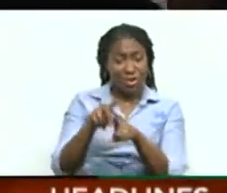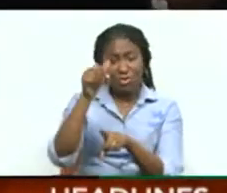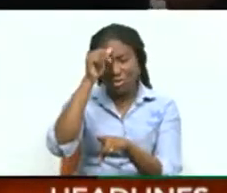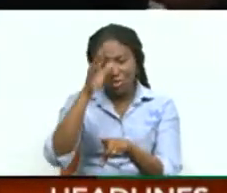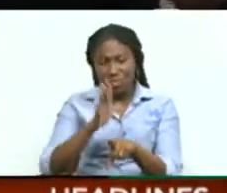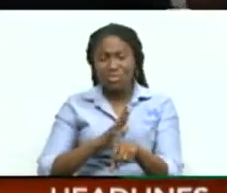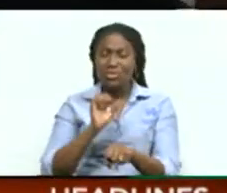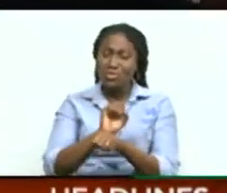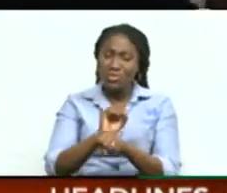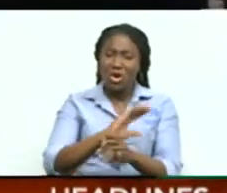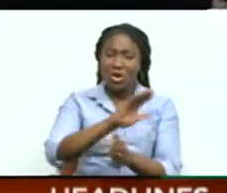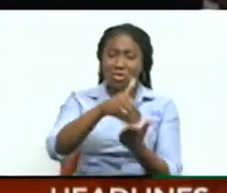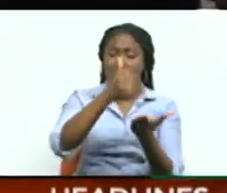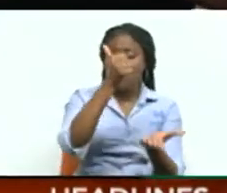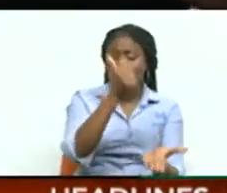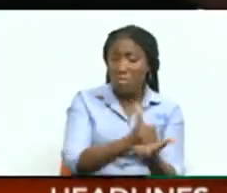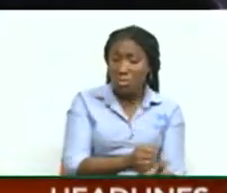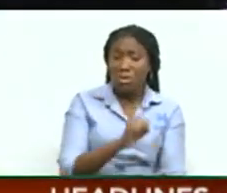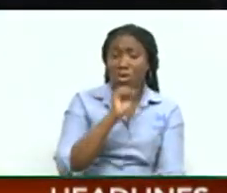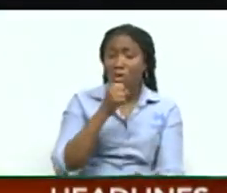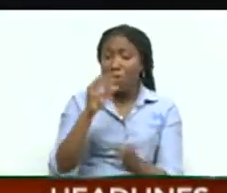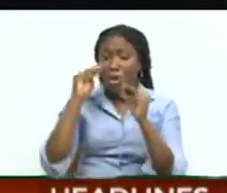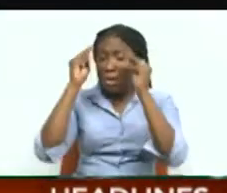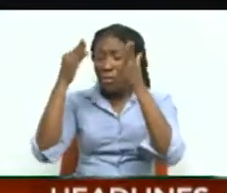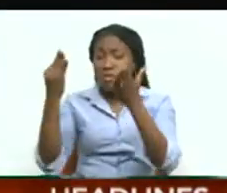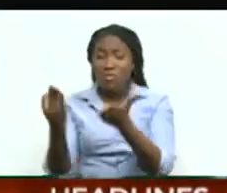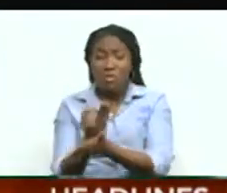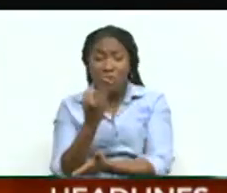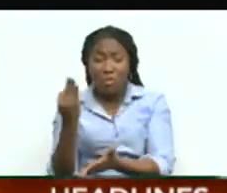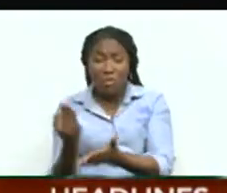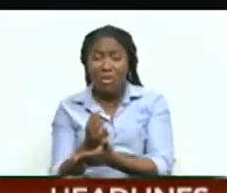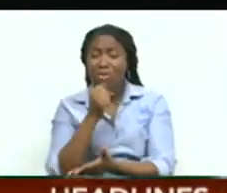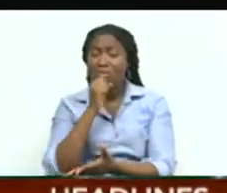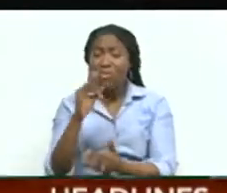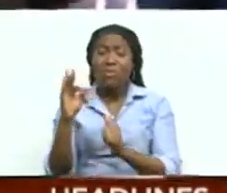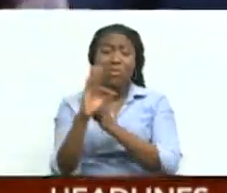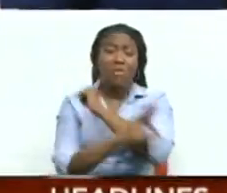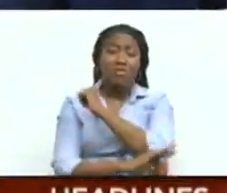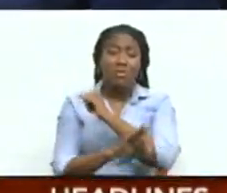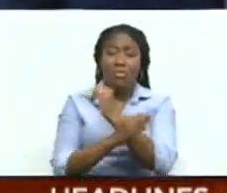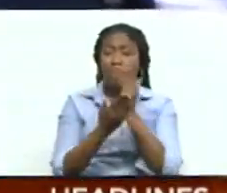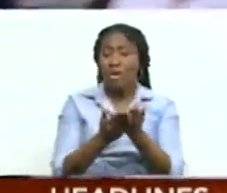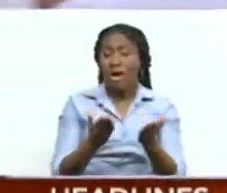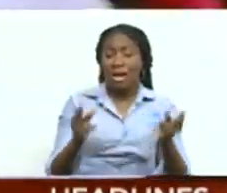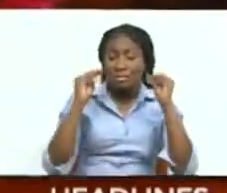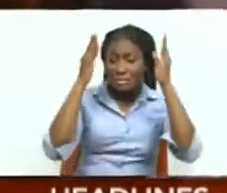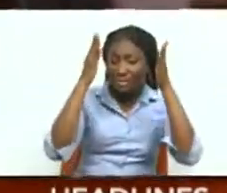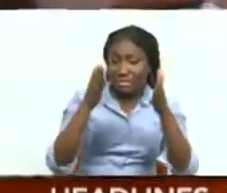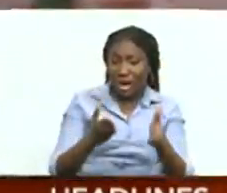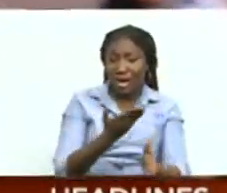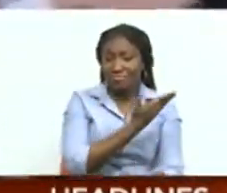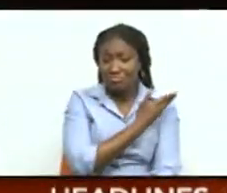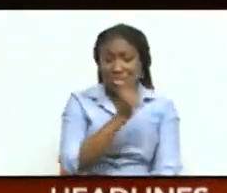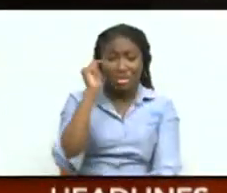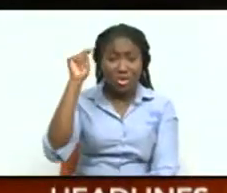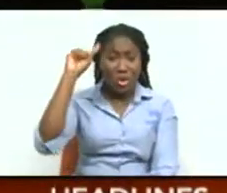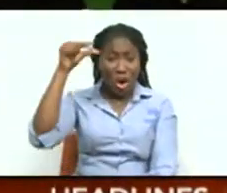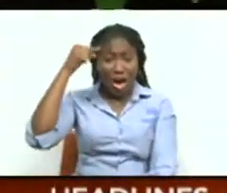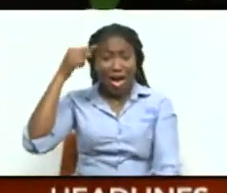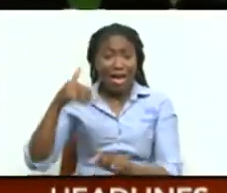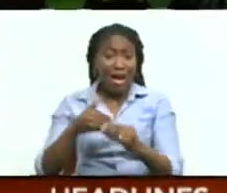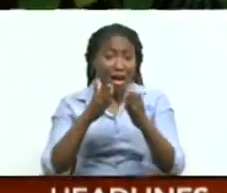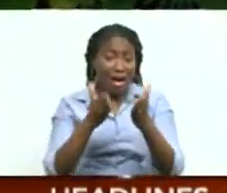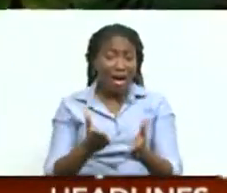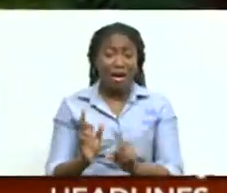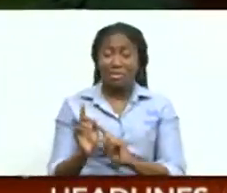former finance minister, Selby Wilson, foreign affairs minister, Dr. Amory Brown, and chief secretary, Farley Augustine. For a man